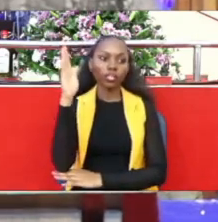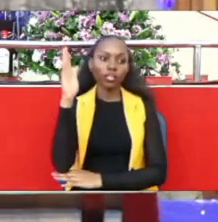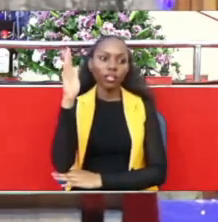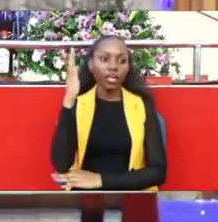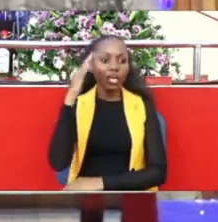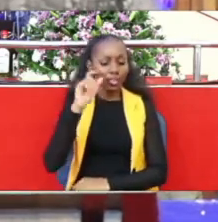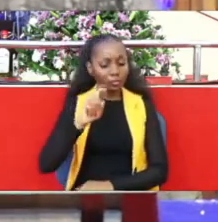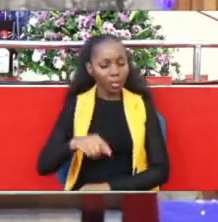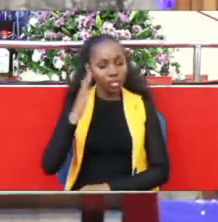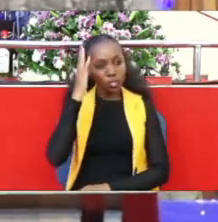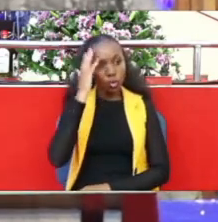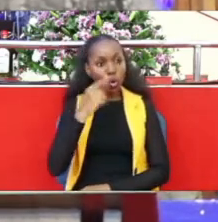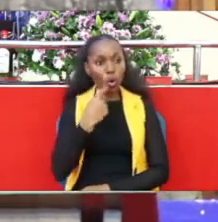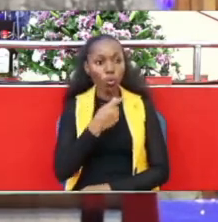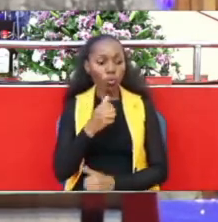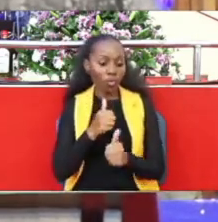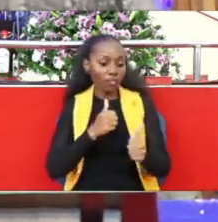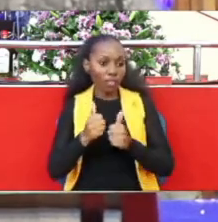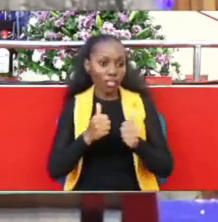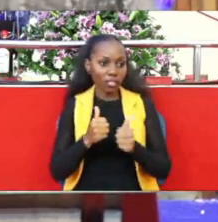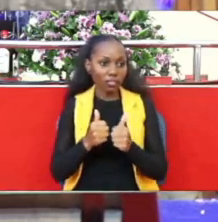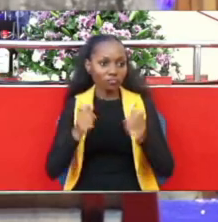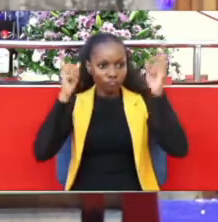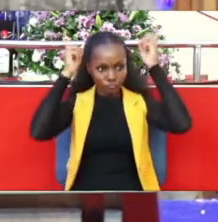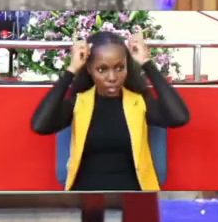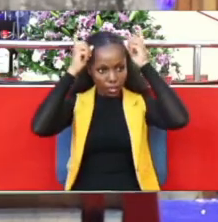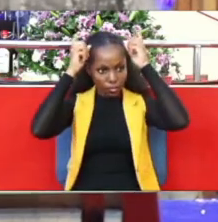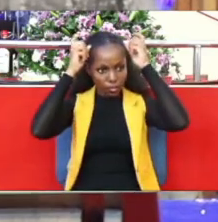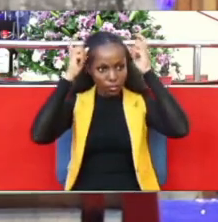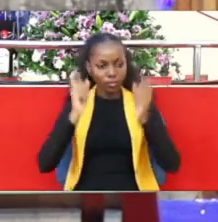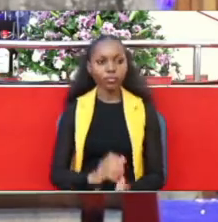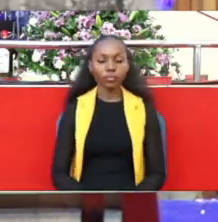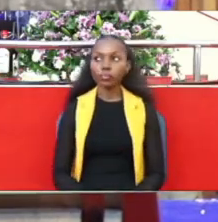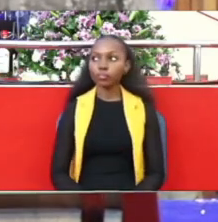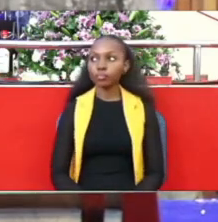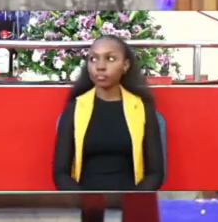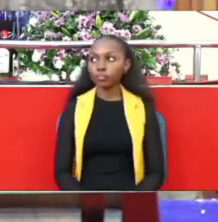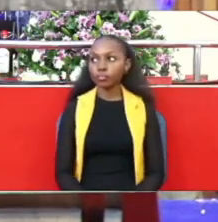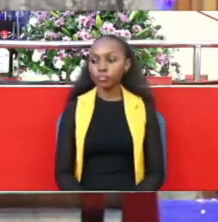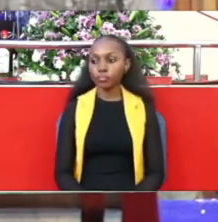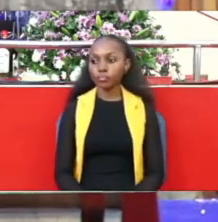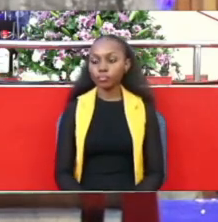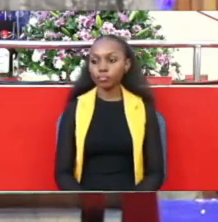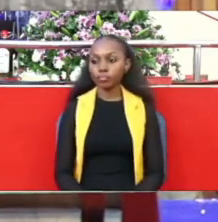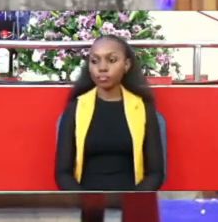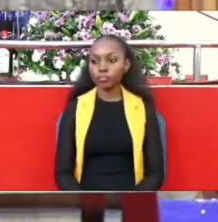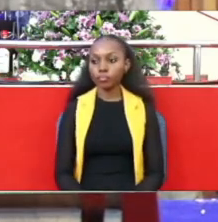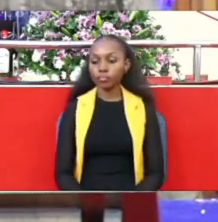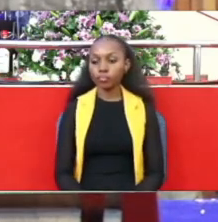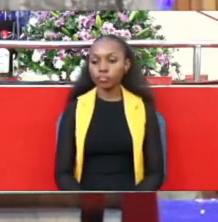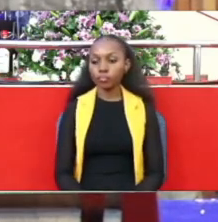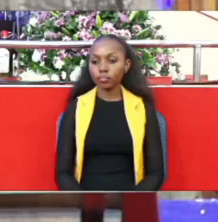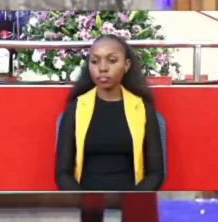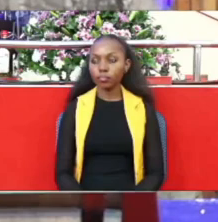alitambua ya kwamba hao watu walikuwa wamezungukwa sana na mambo ya miungu na uchawi, na akajua ni lazima awafundishe sehemu yao katika